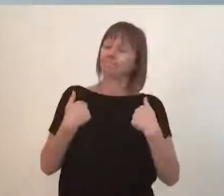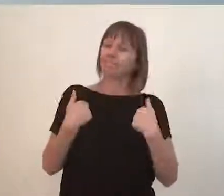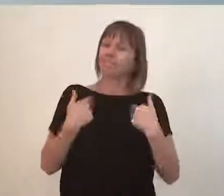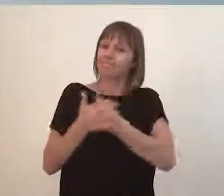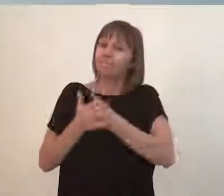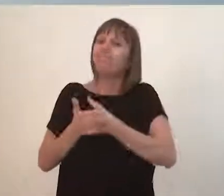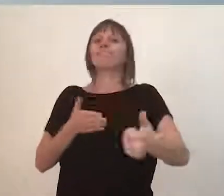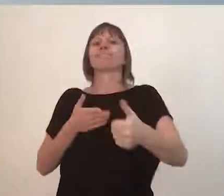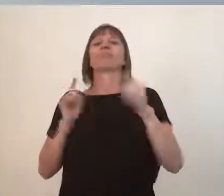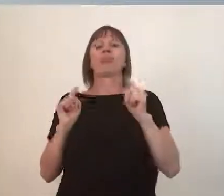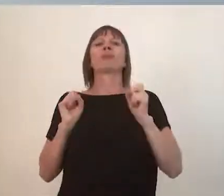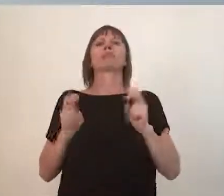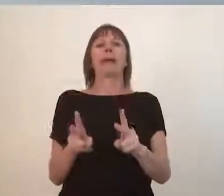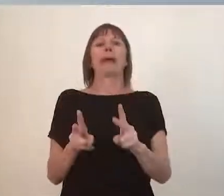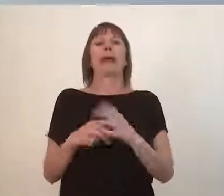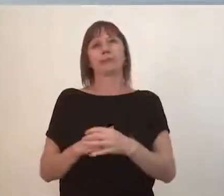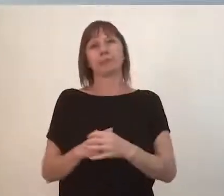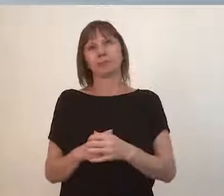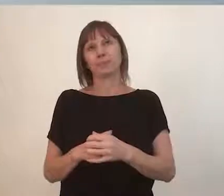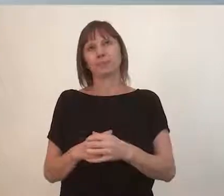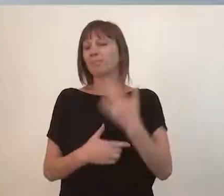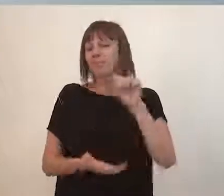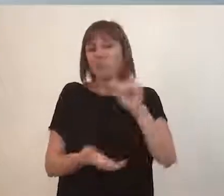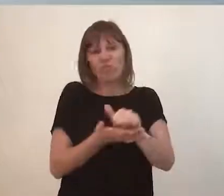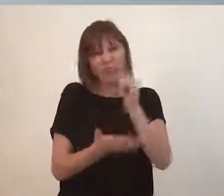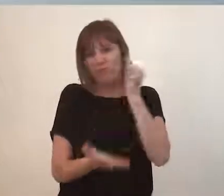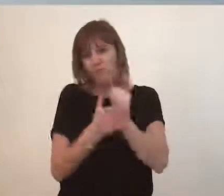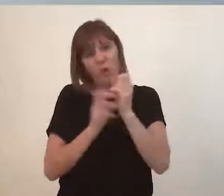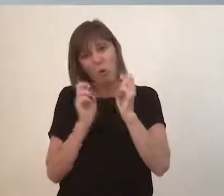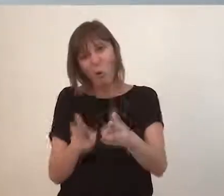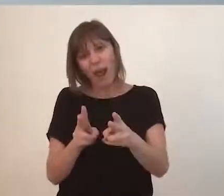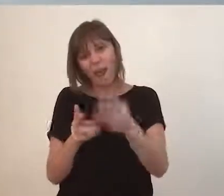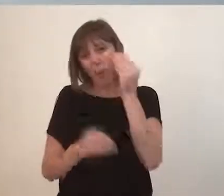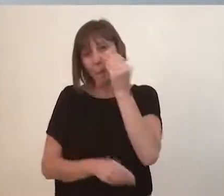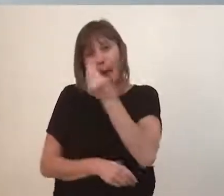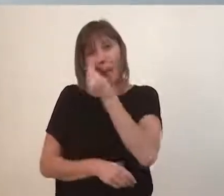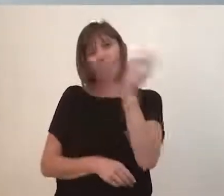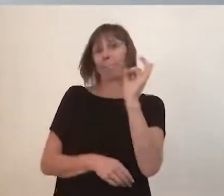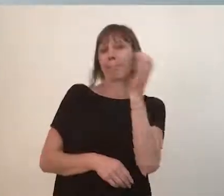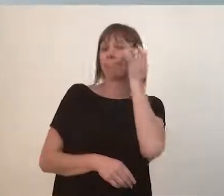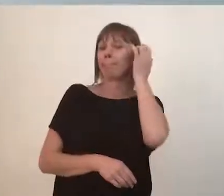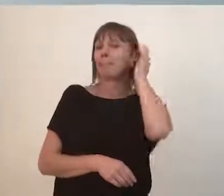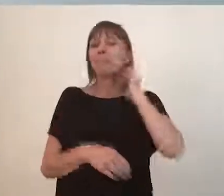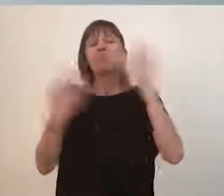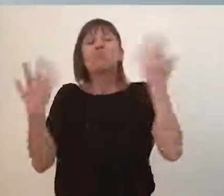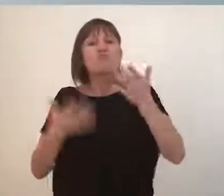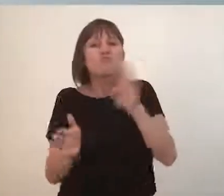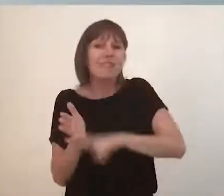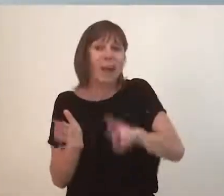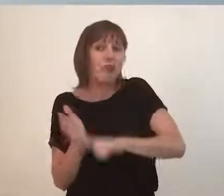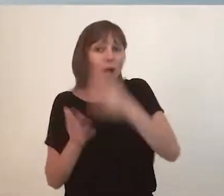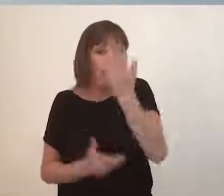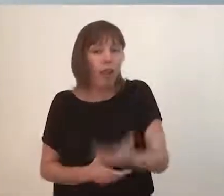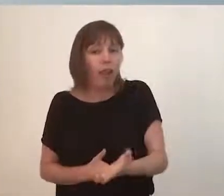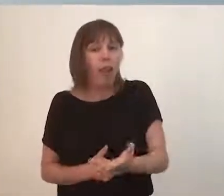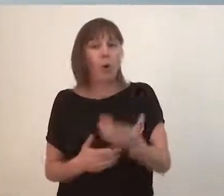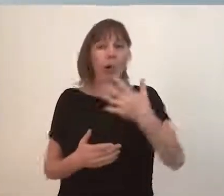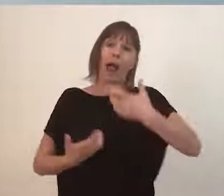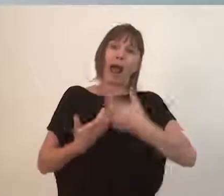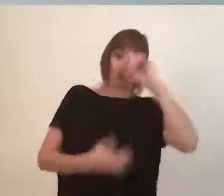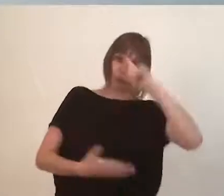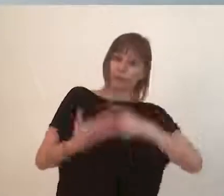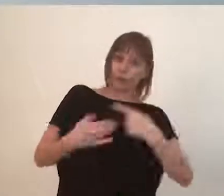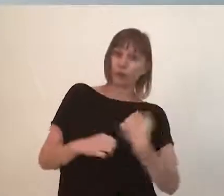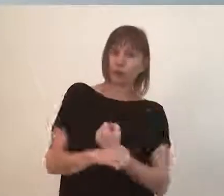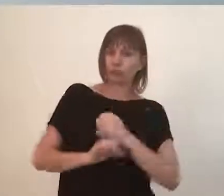then do the base makeup after, but I've always done it this way round. And there's no right or wrong way to do your makeup. It's whatever